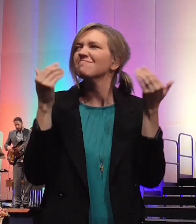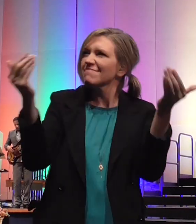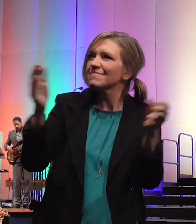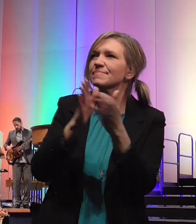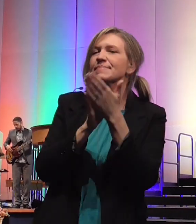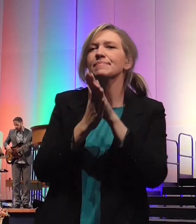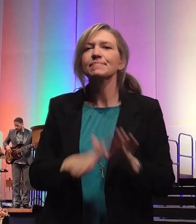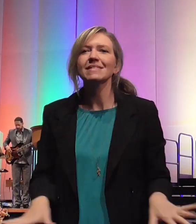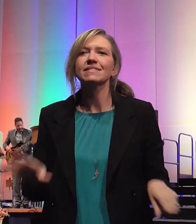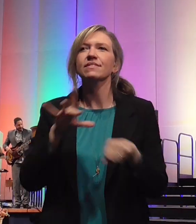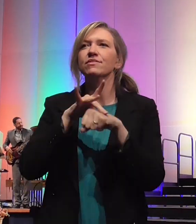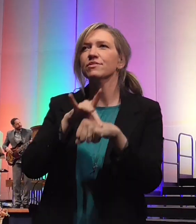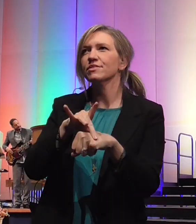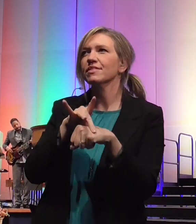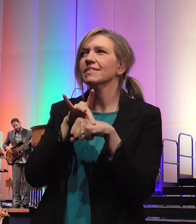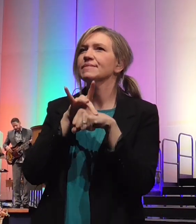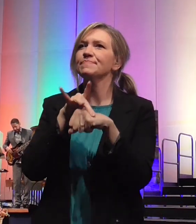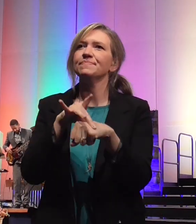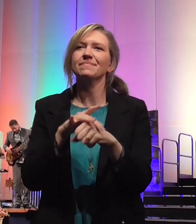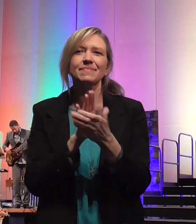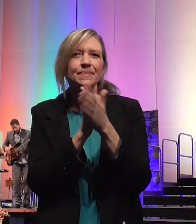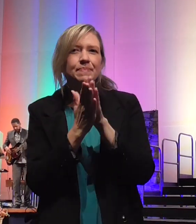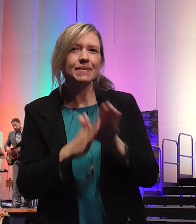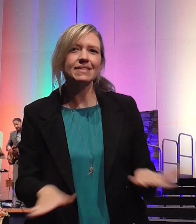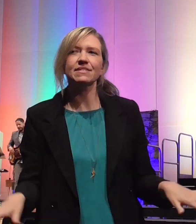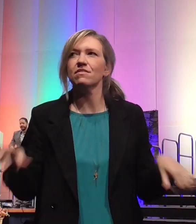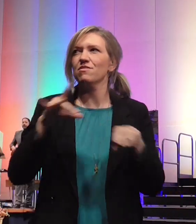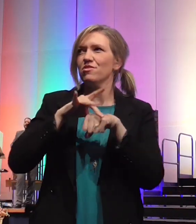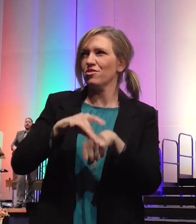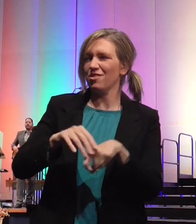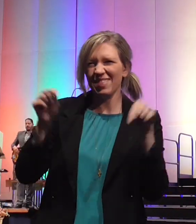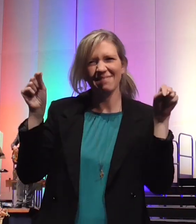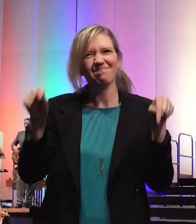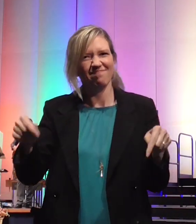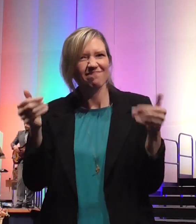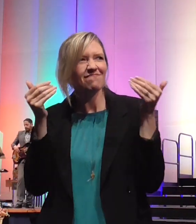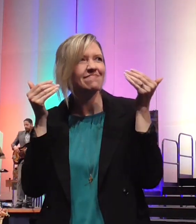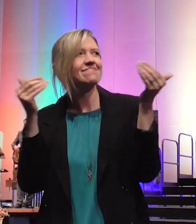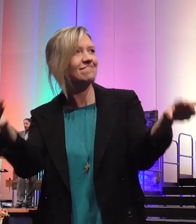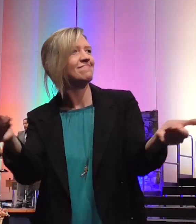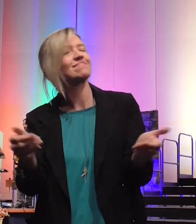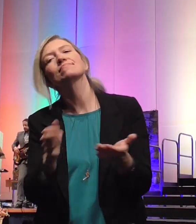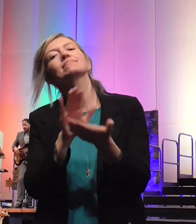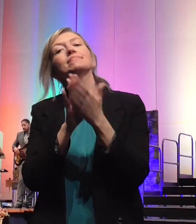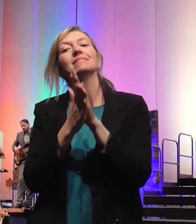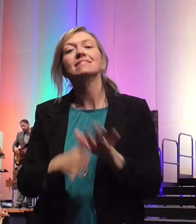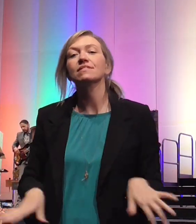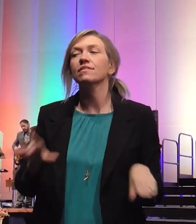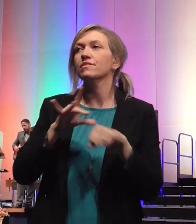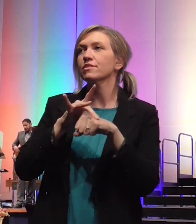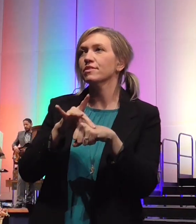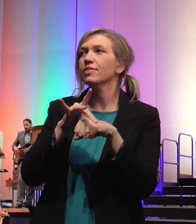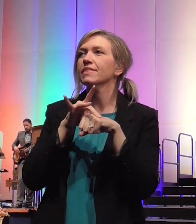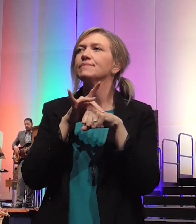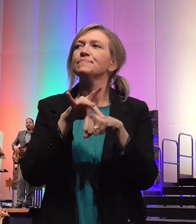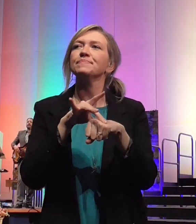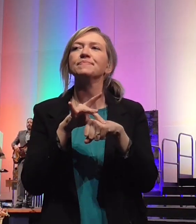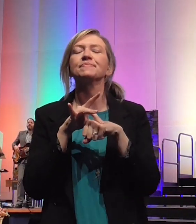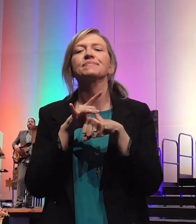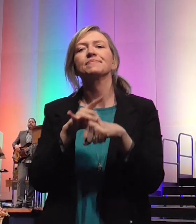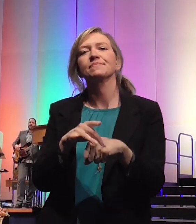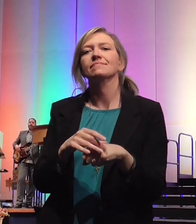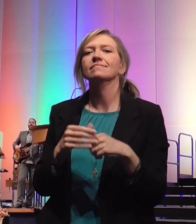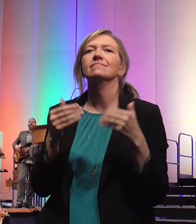me. Let there be peace on earth, peace on earth, peace on earth, peace on earth. Let there be peace